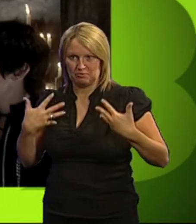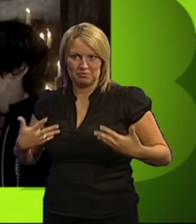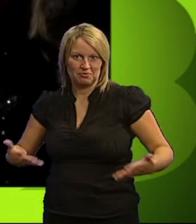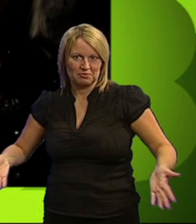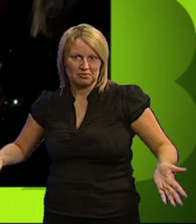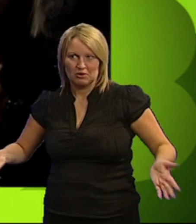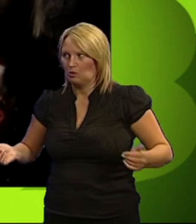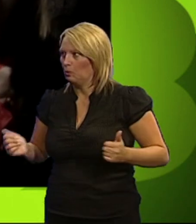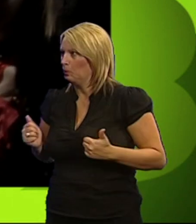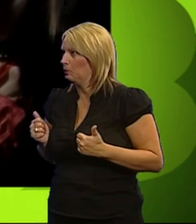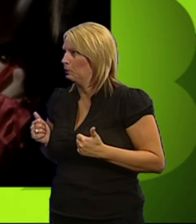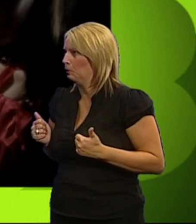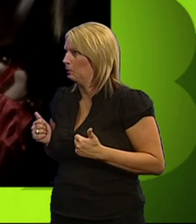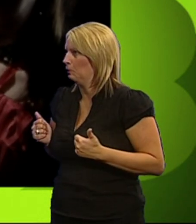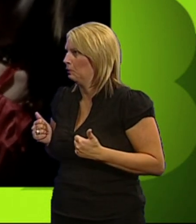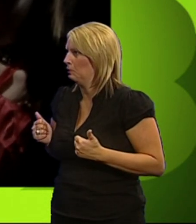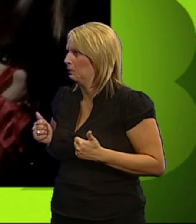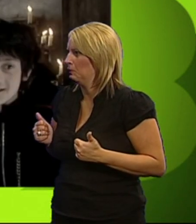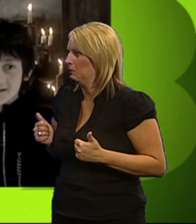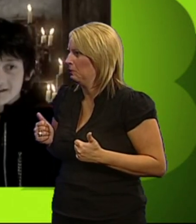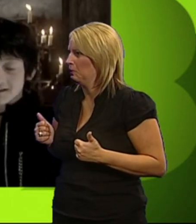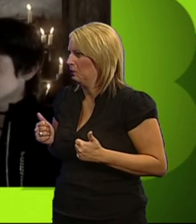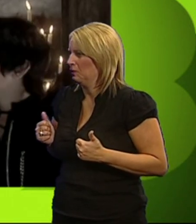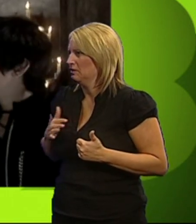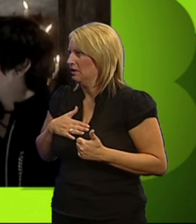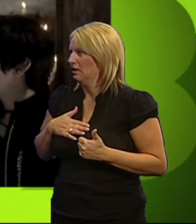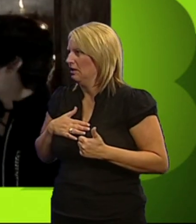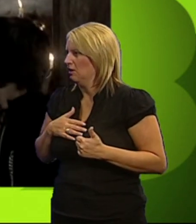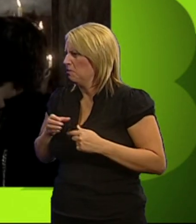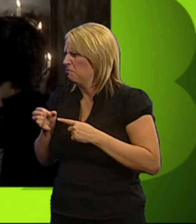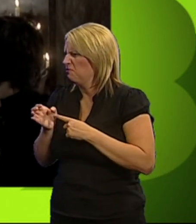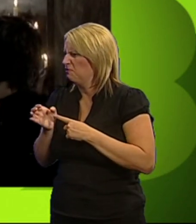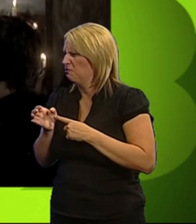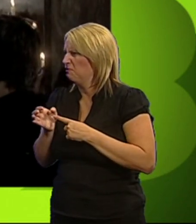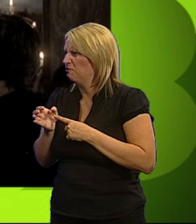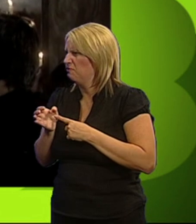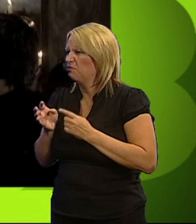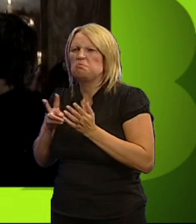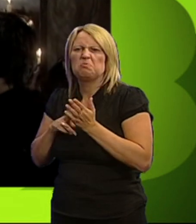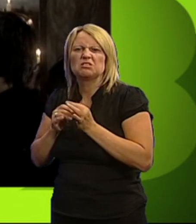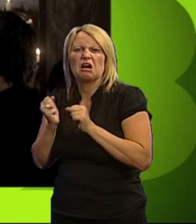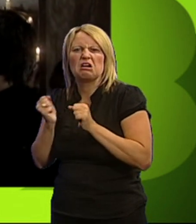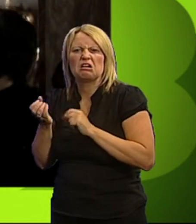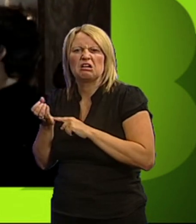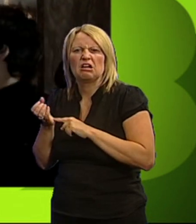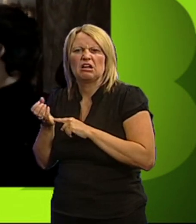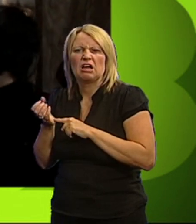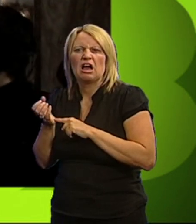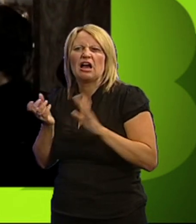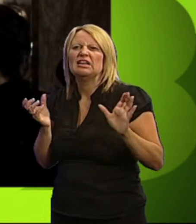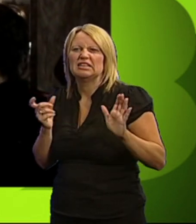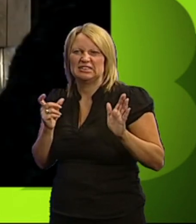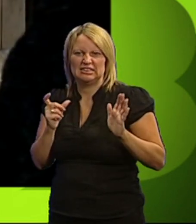how do I look? Cool. Darling, your phone, it's, Vermin Busters.